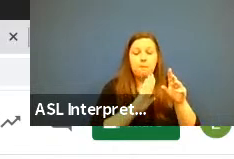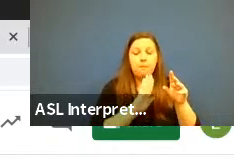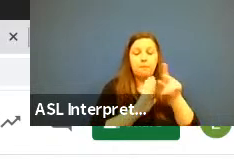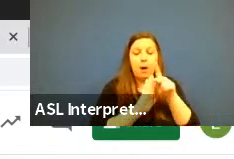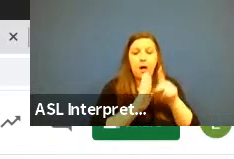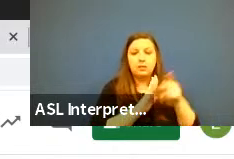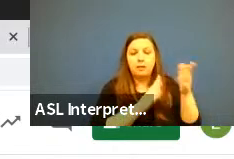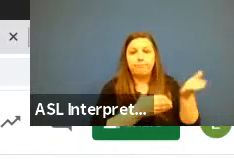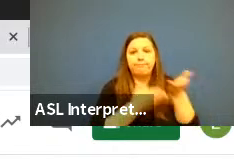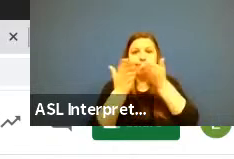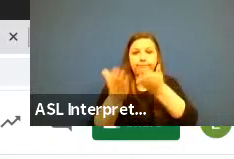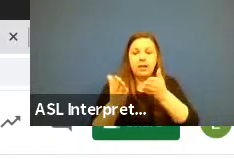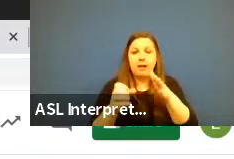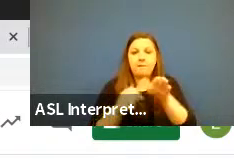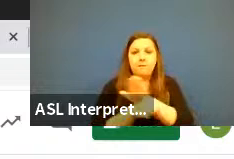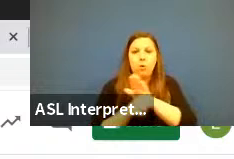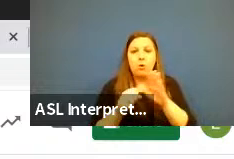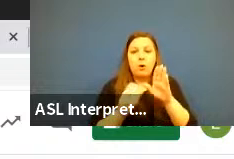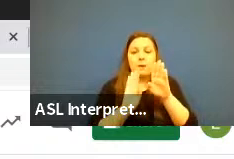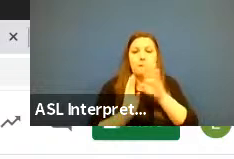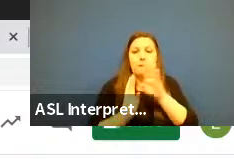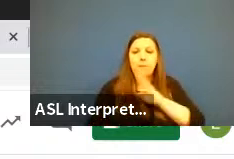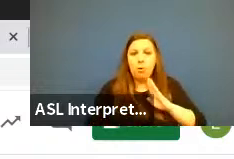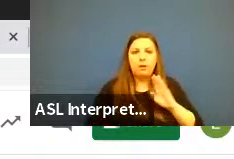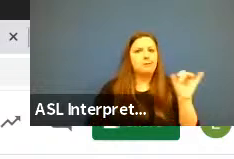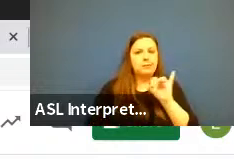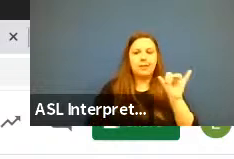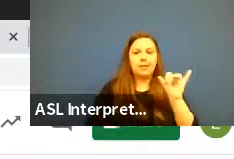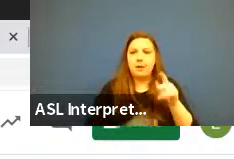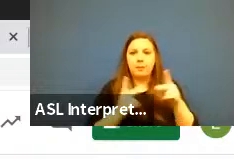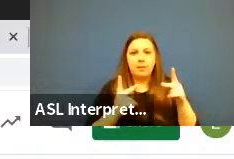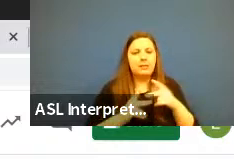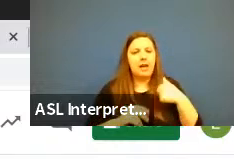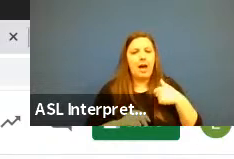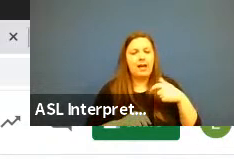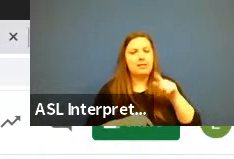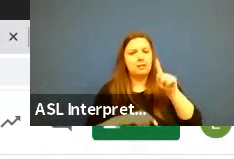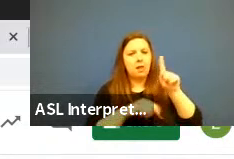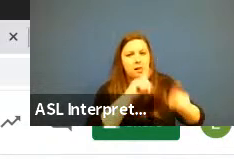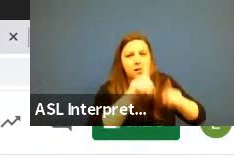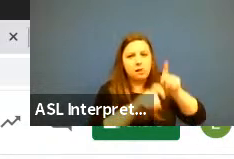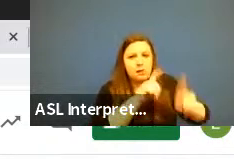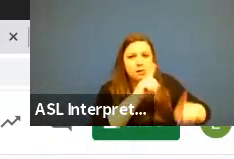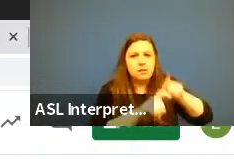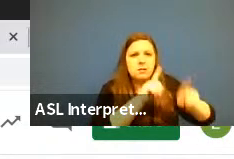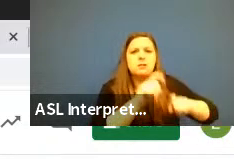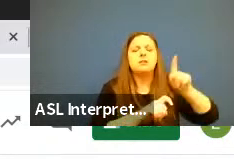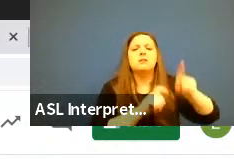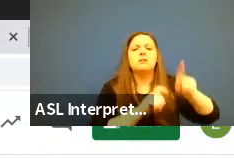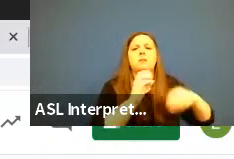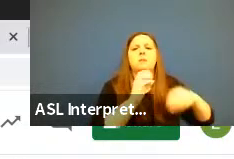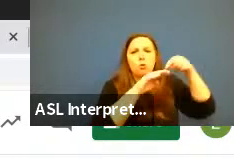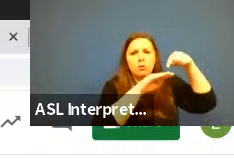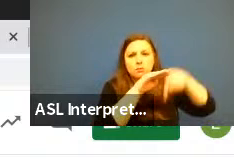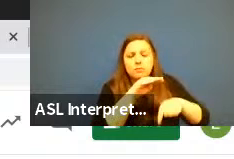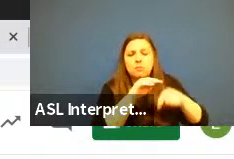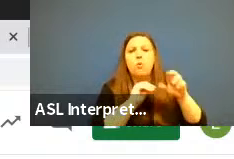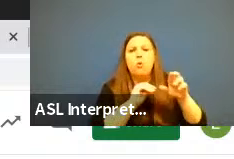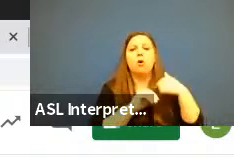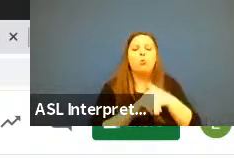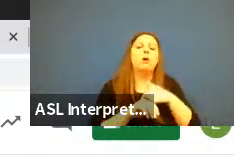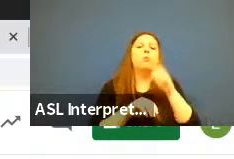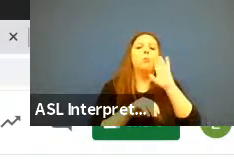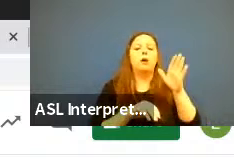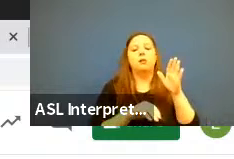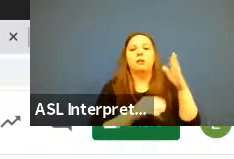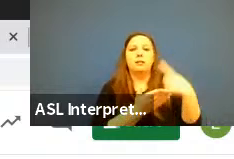that same place. I've either got to dig deeper there or we're going to end up discussing that policy again in the work session because I have